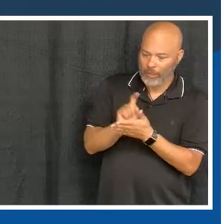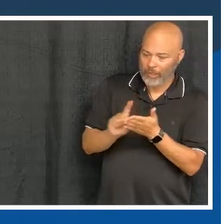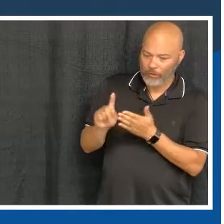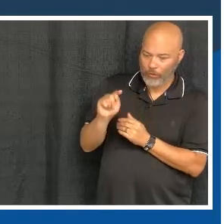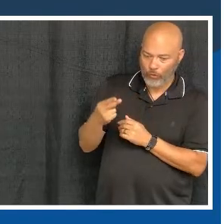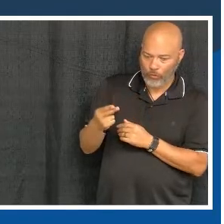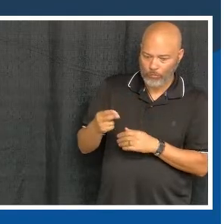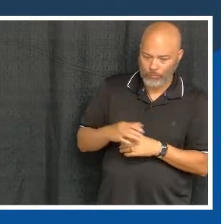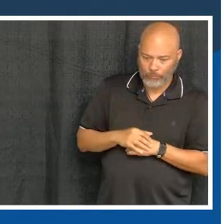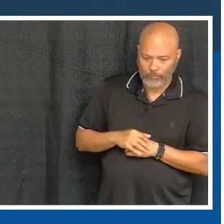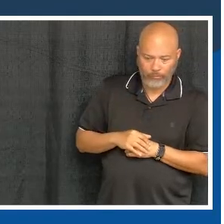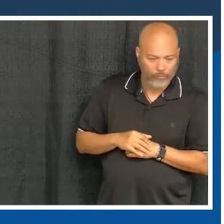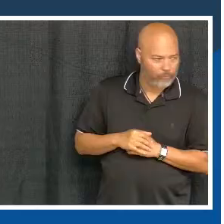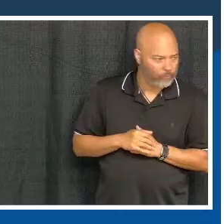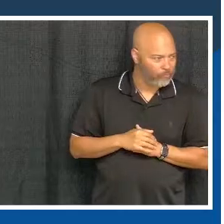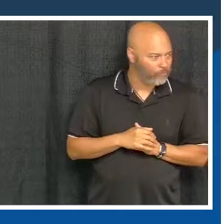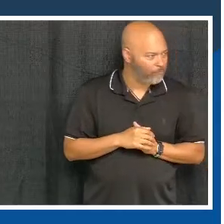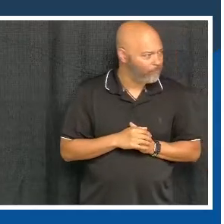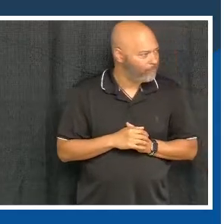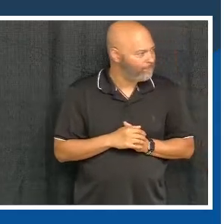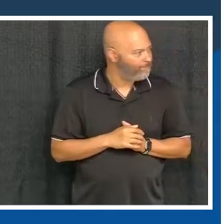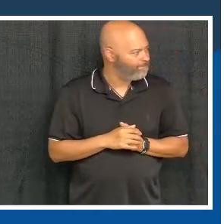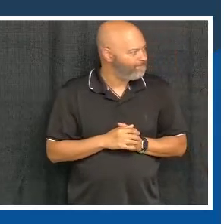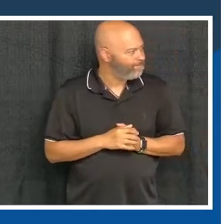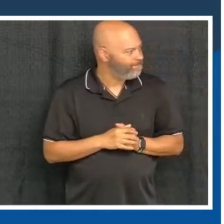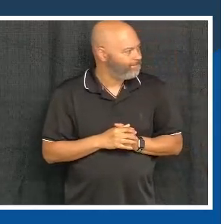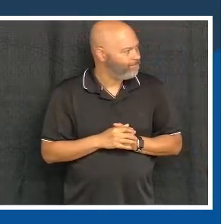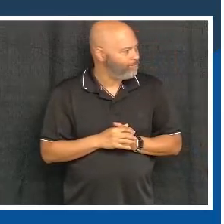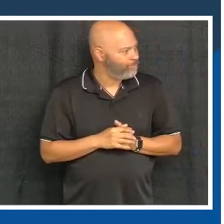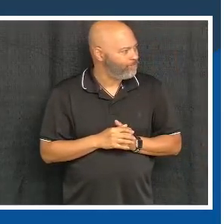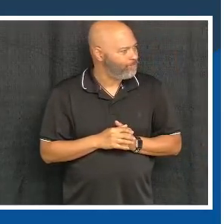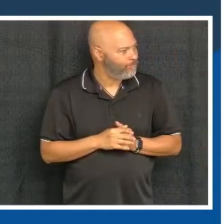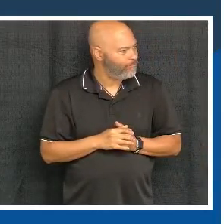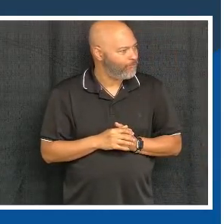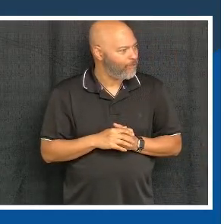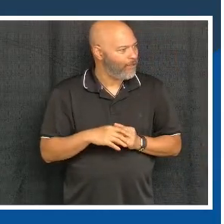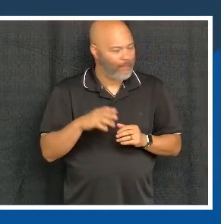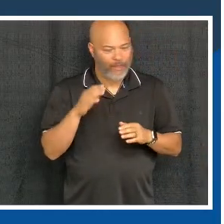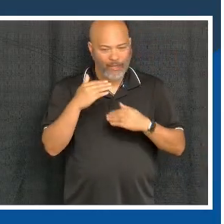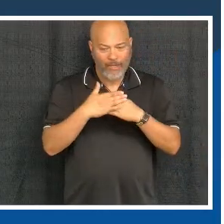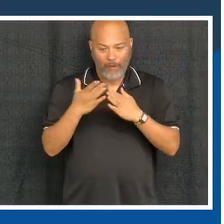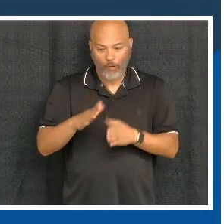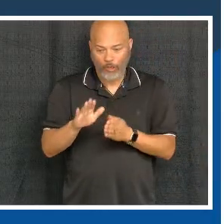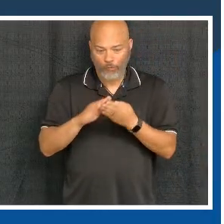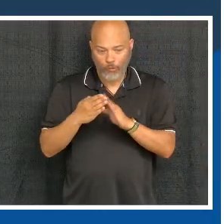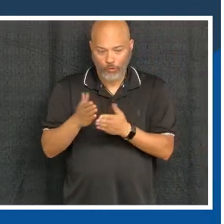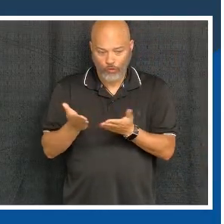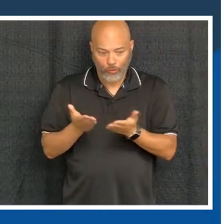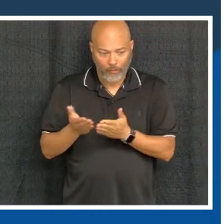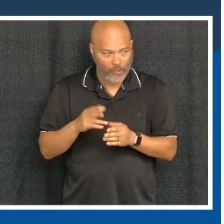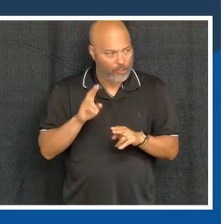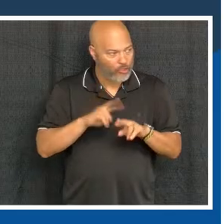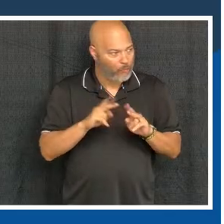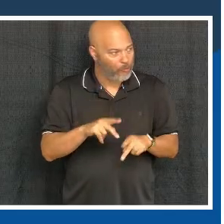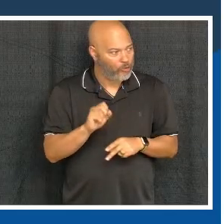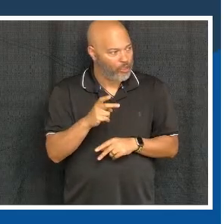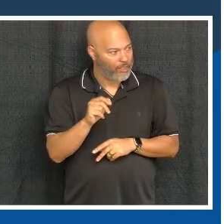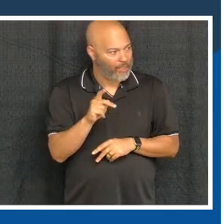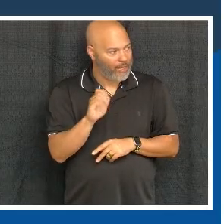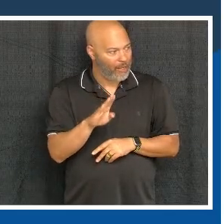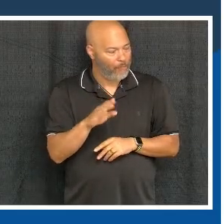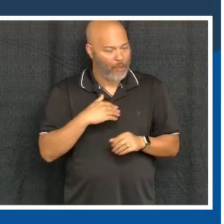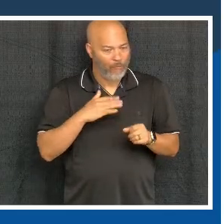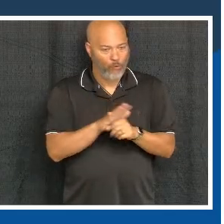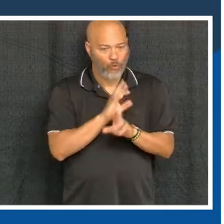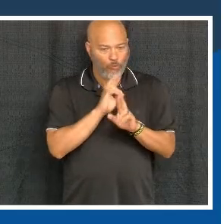that concludes my report. Okay, concludes your report on your report. Okay. Neighborhood and Community Services, Chairman Shekinah, you're recognized. Thank you, Mayor. I have a